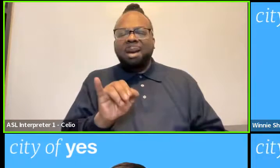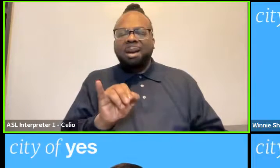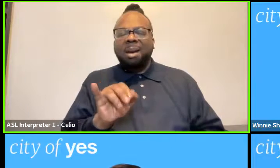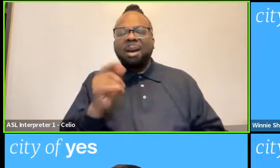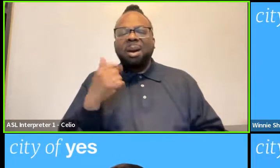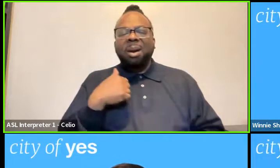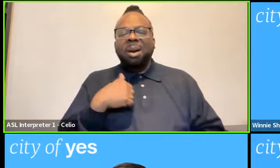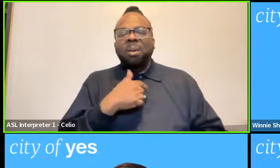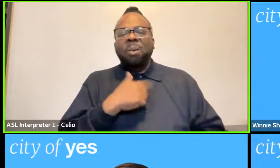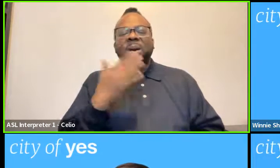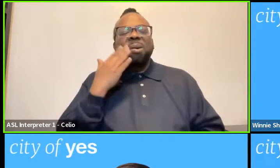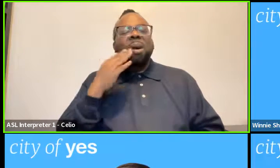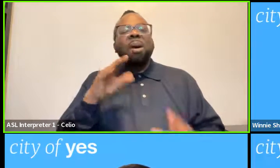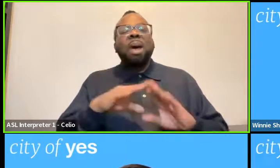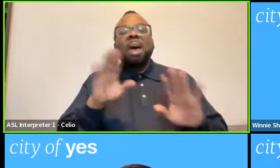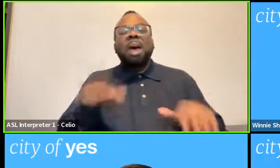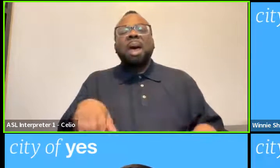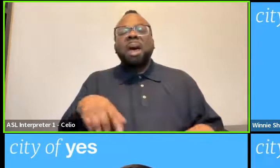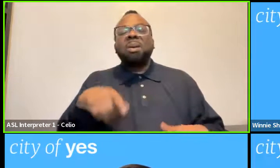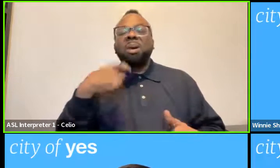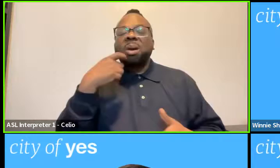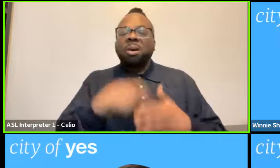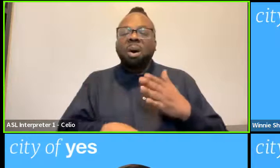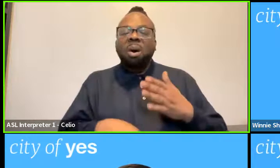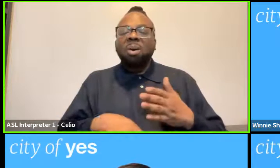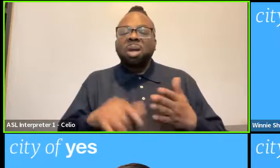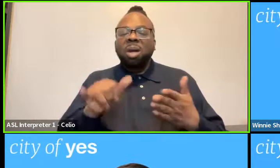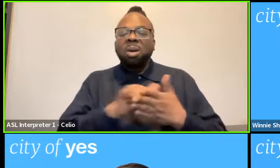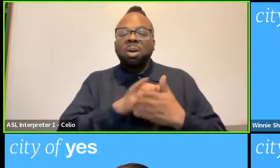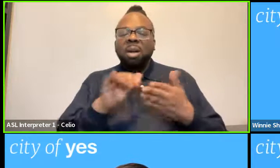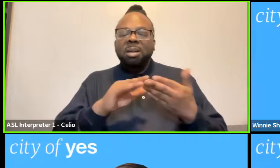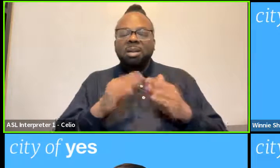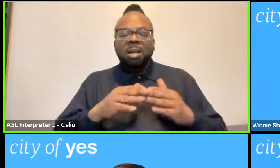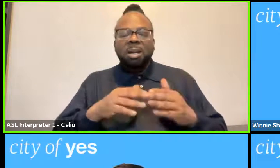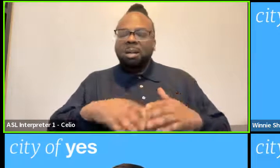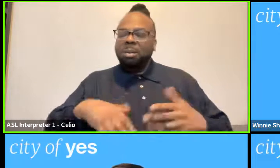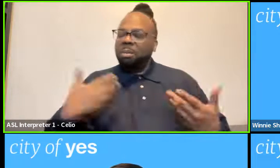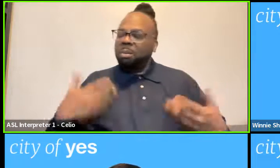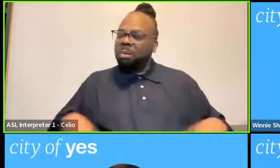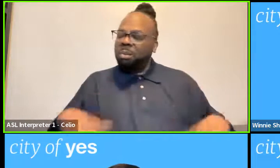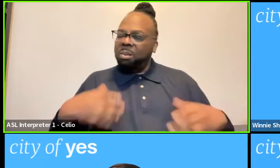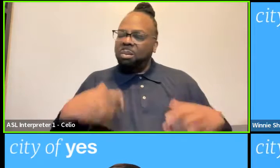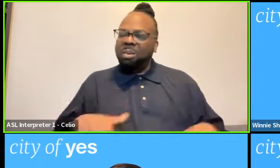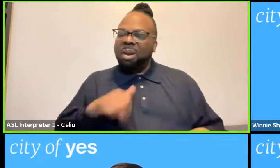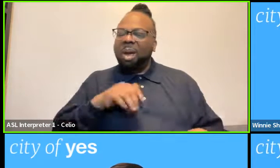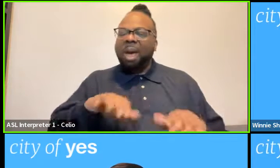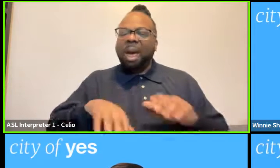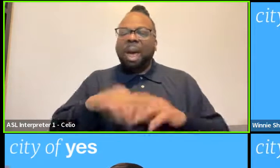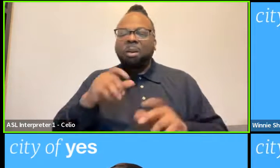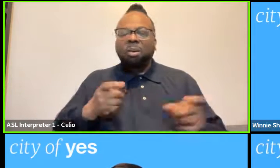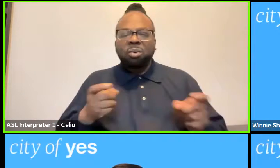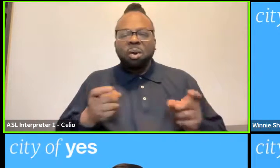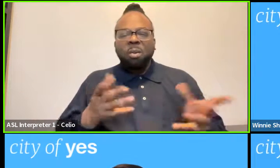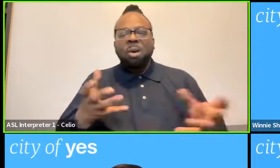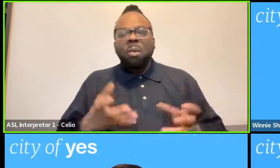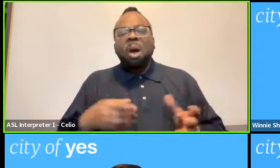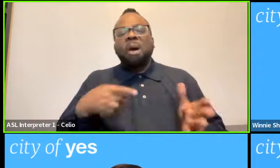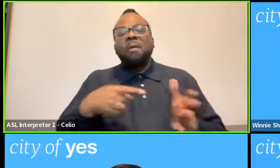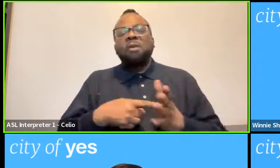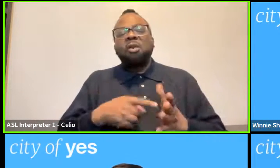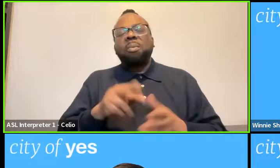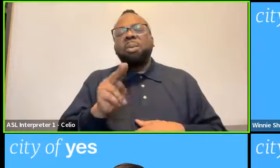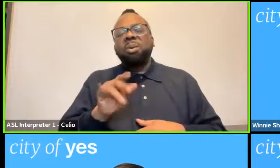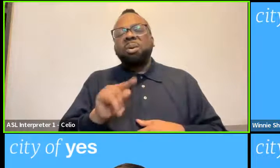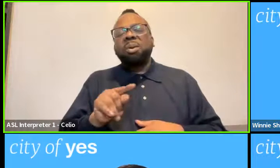know housing costs in New York City are out of control, and we want to create affordable units for families at a range of